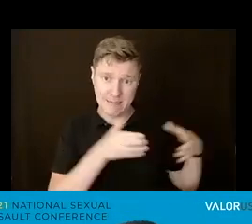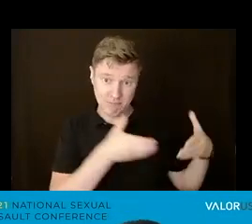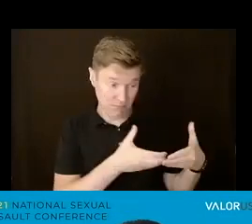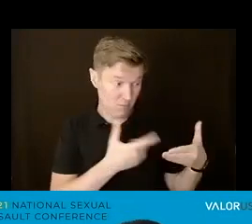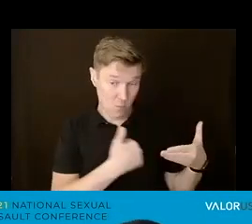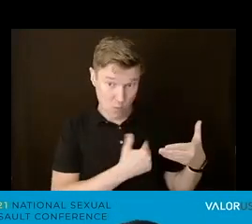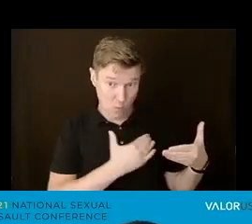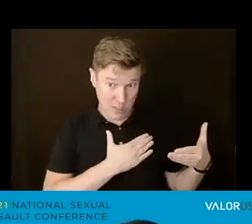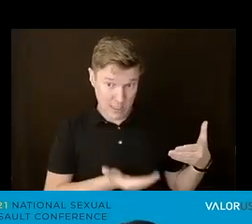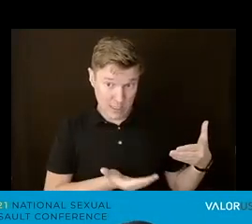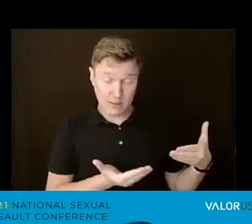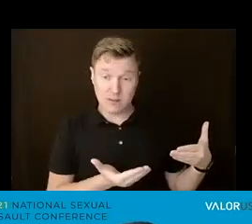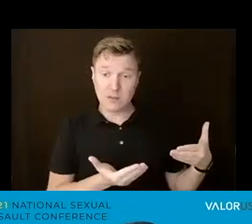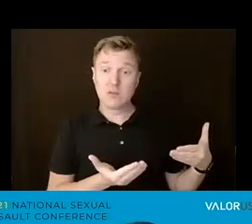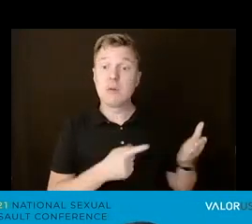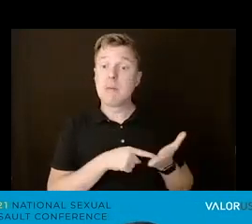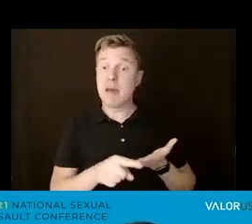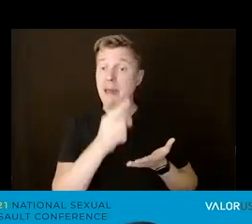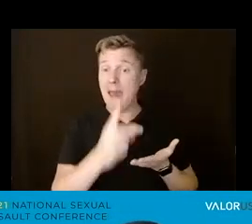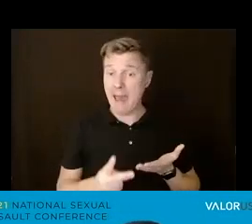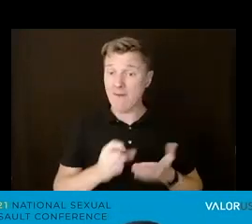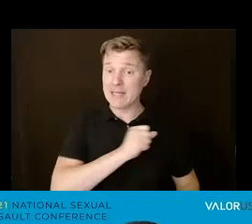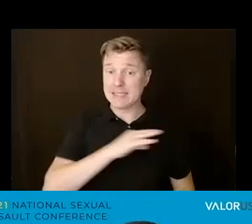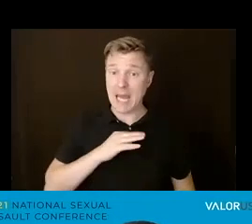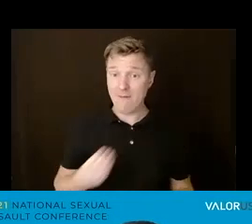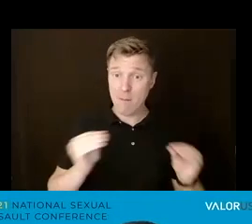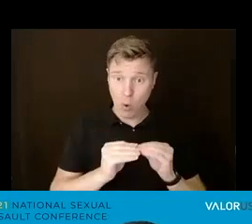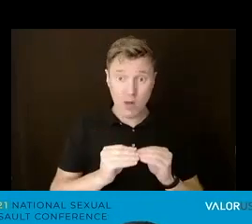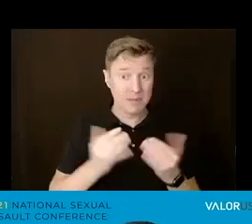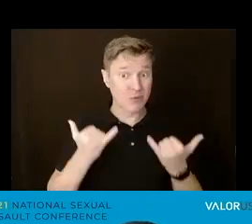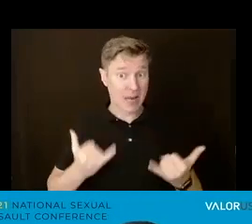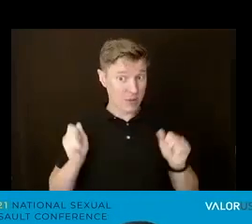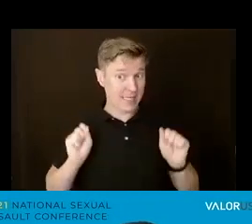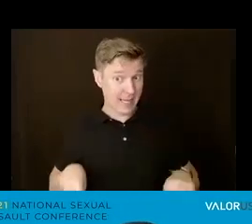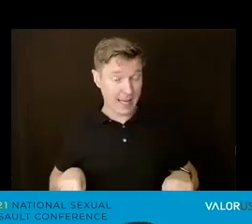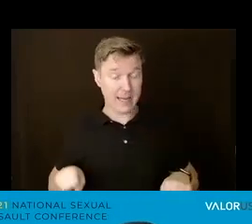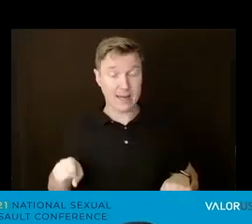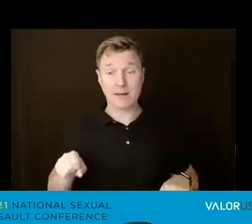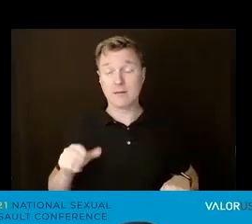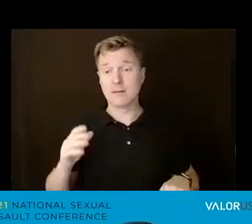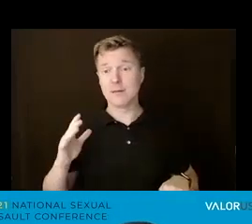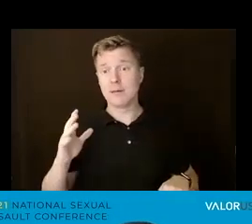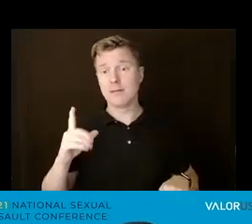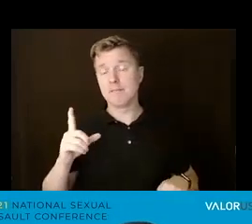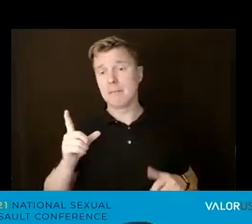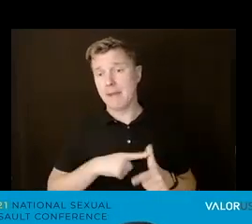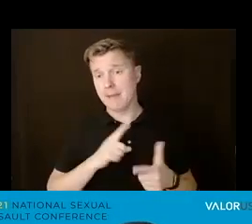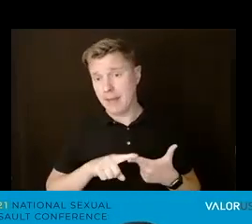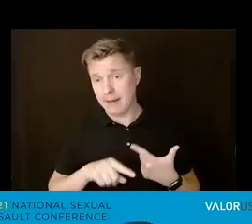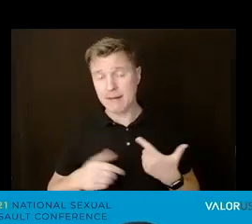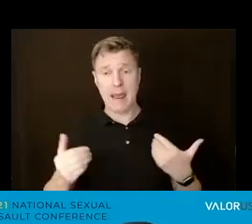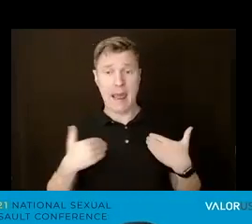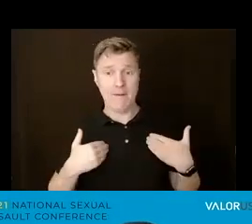time to pay half of our staff more because we could, and then have the others come